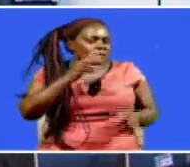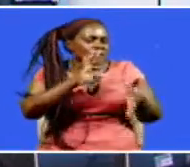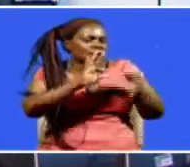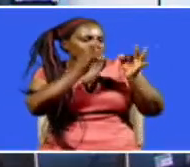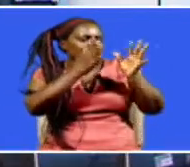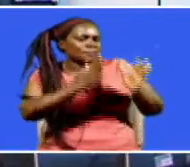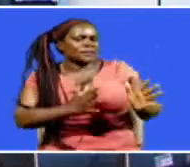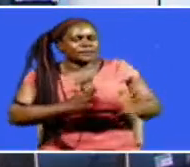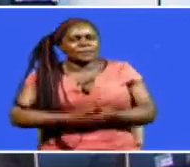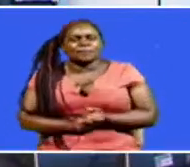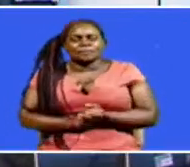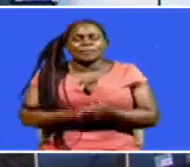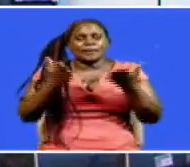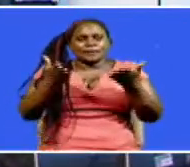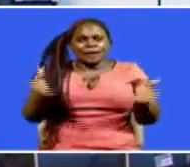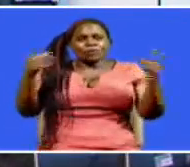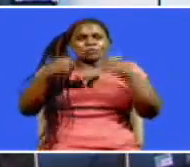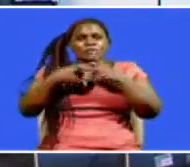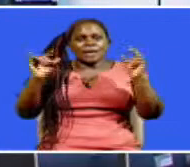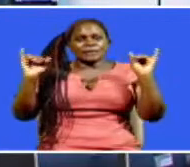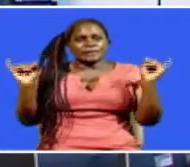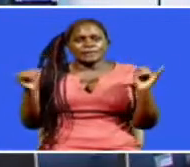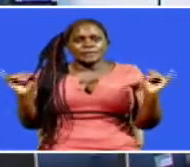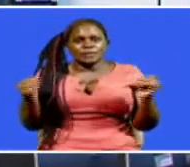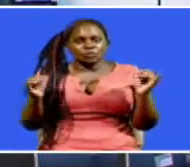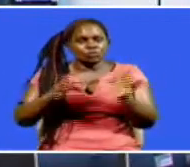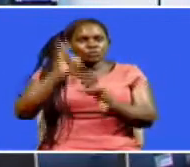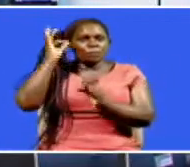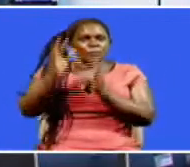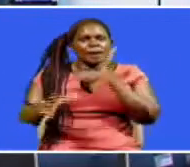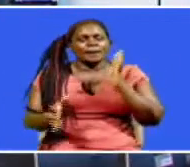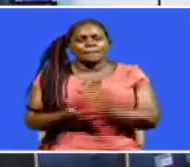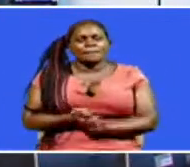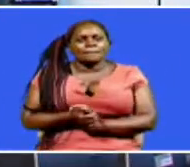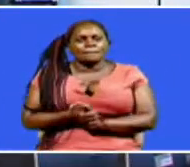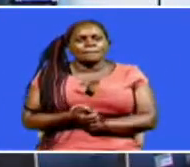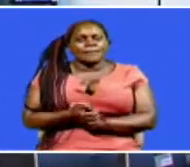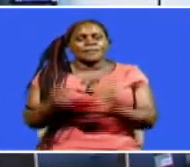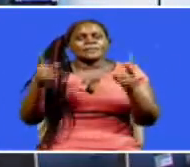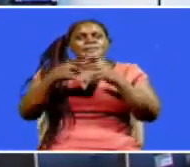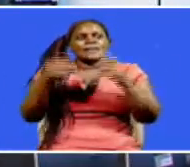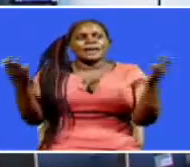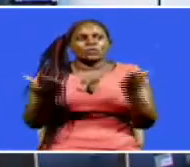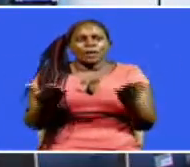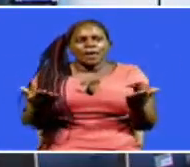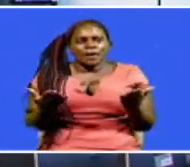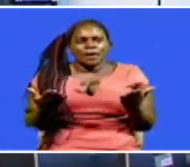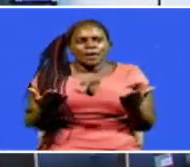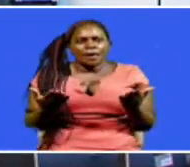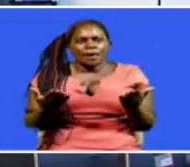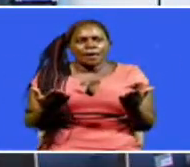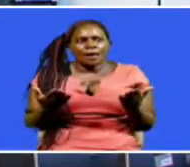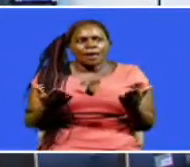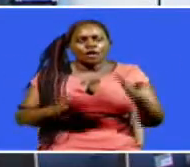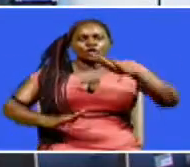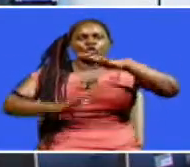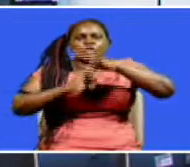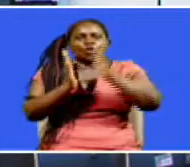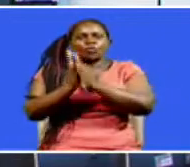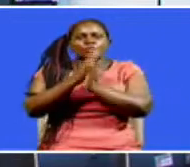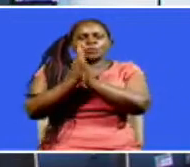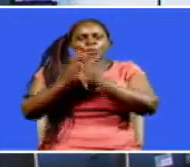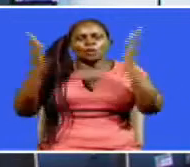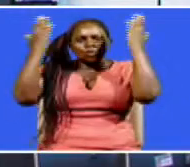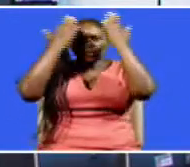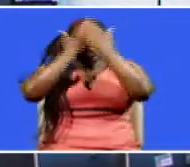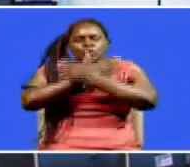on sign language tonight. Let's get the show on the road. And we begin with the top story tonight. And